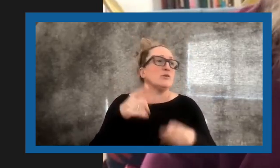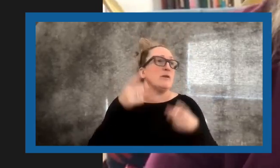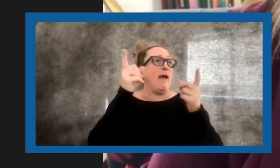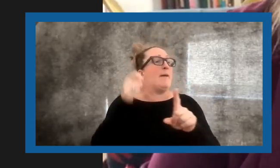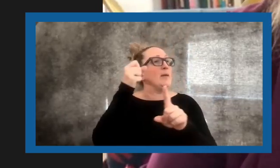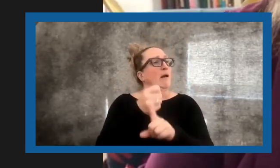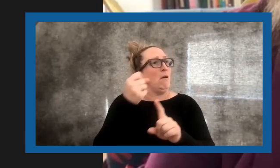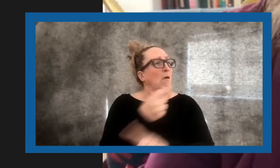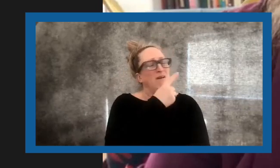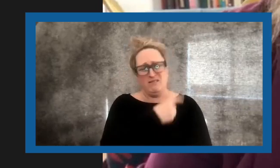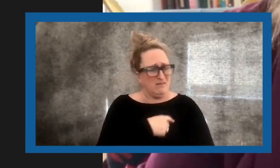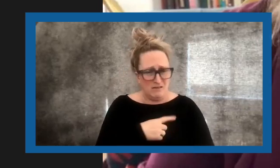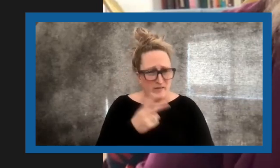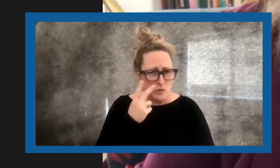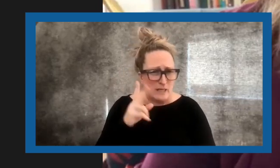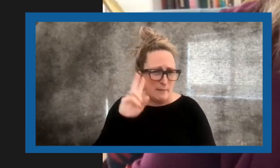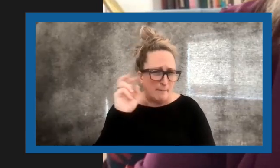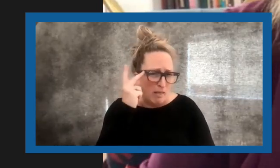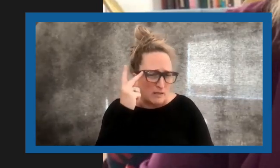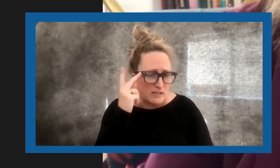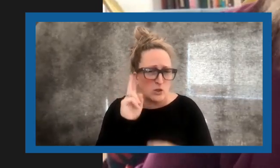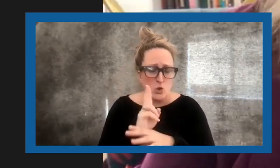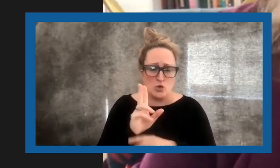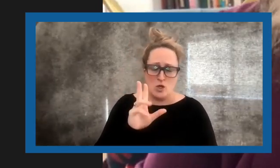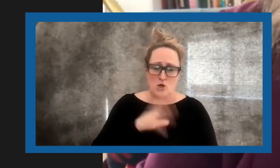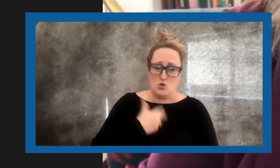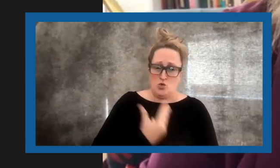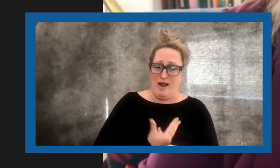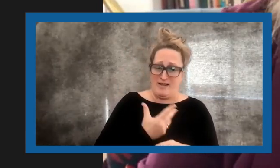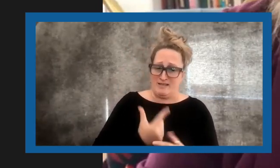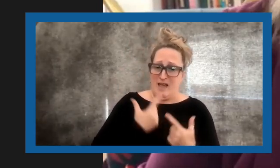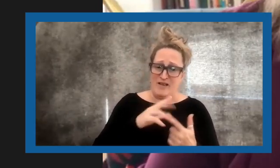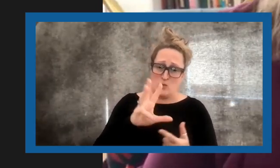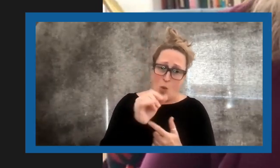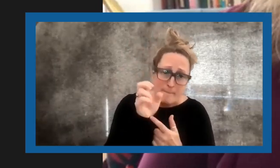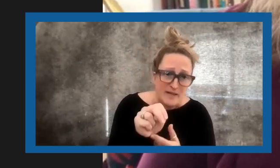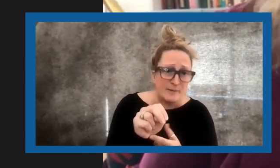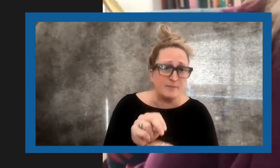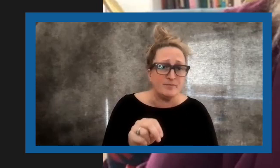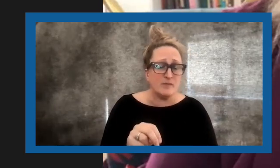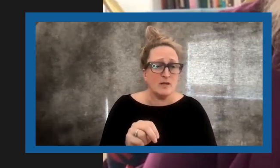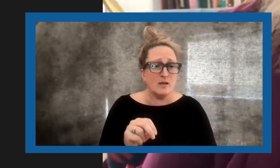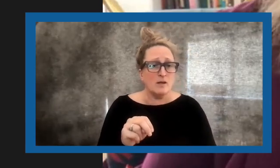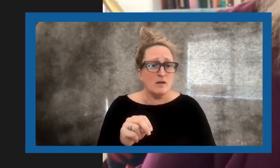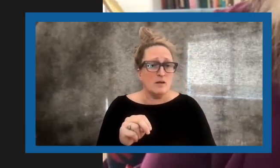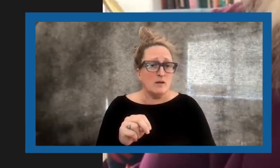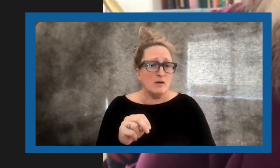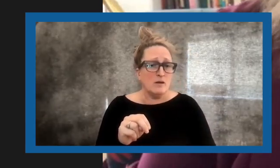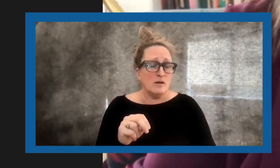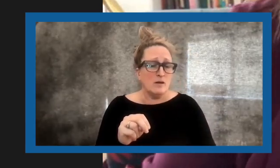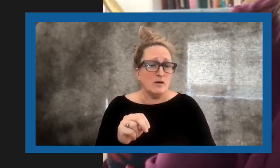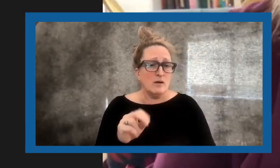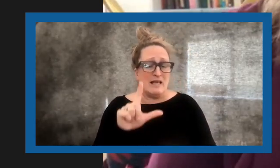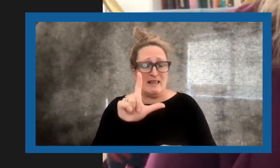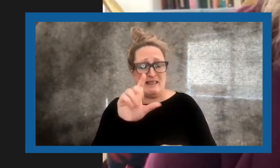that as we've seen the political landscape that uses trans lives as a weapon, whether it's narratives around Leah